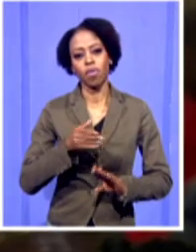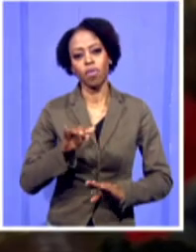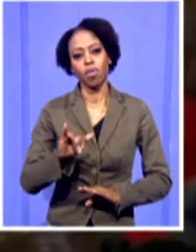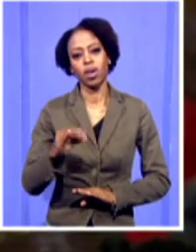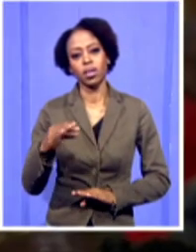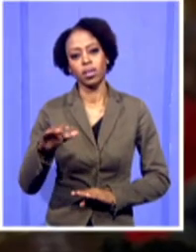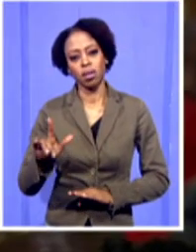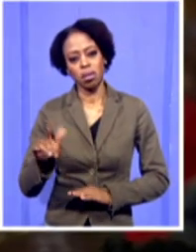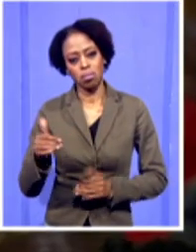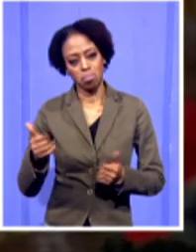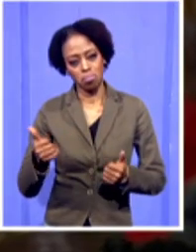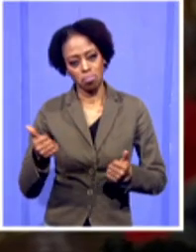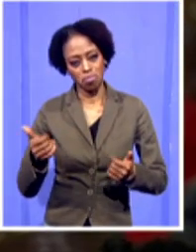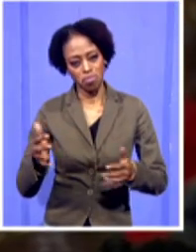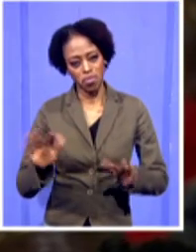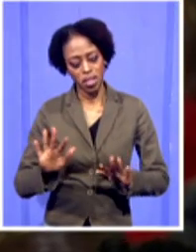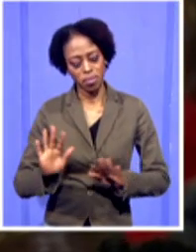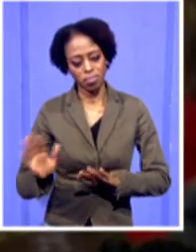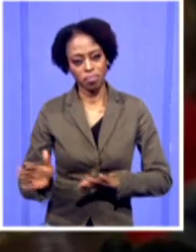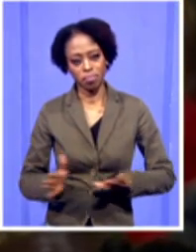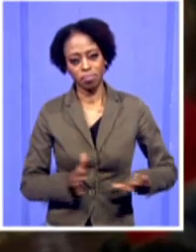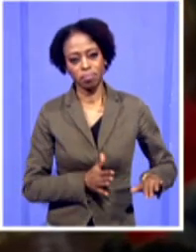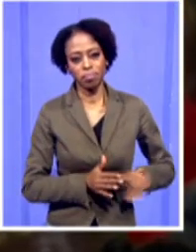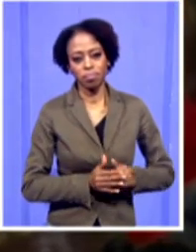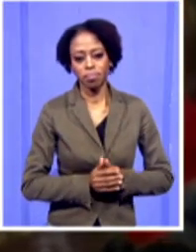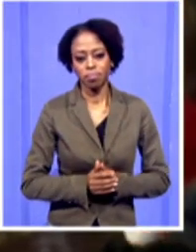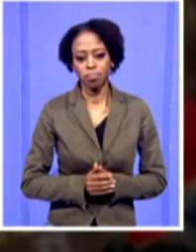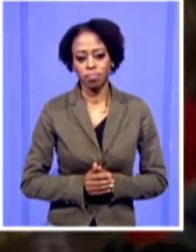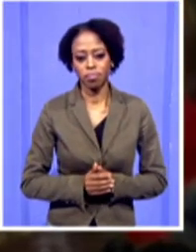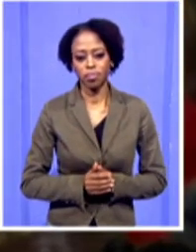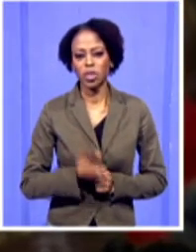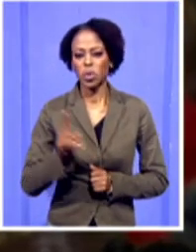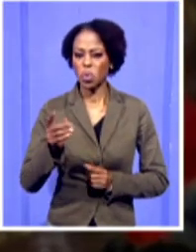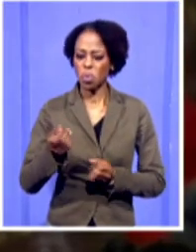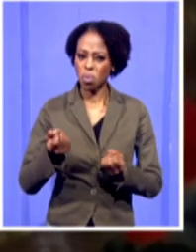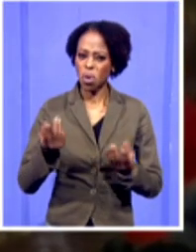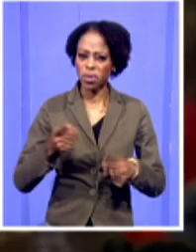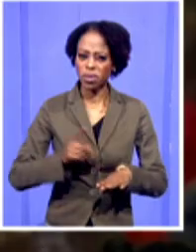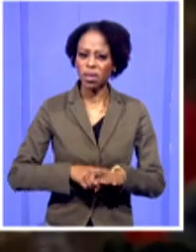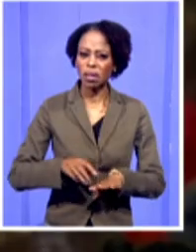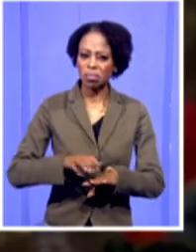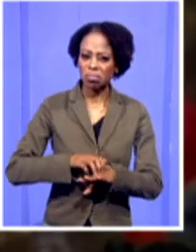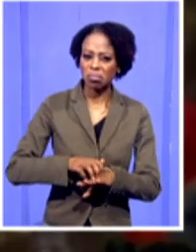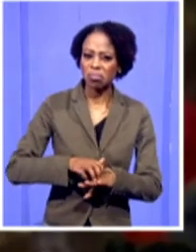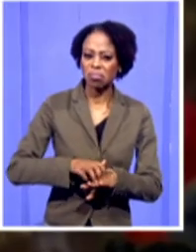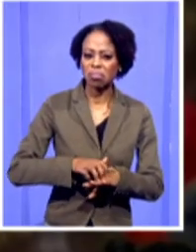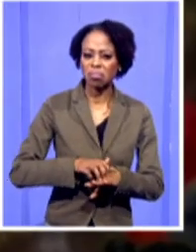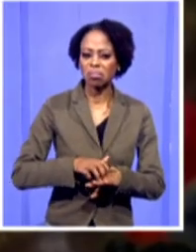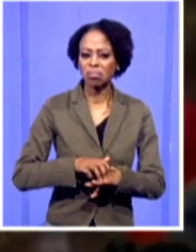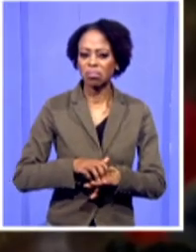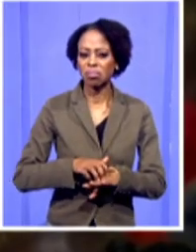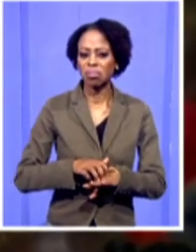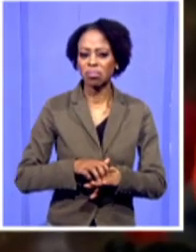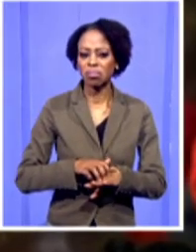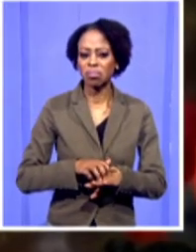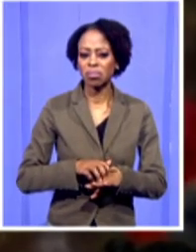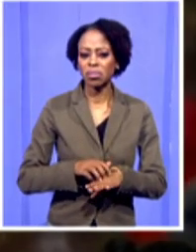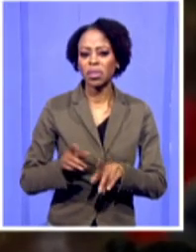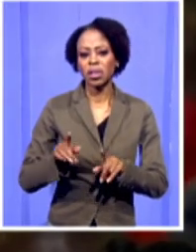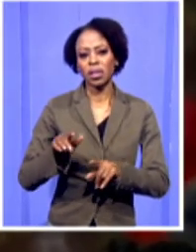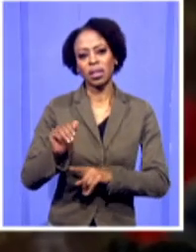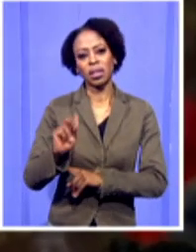YCL. We often get annoyed and irritated when in the ANC, the